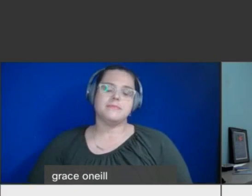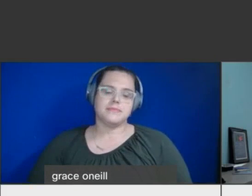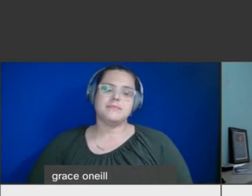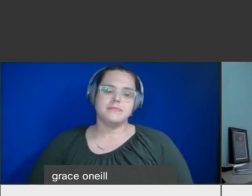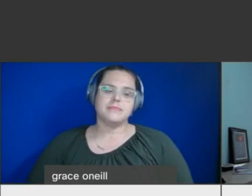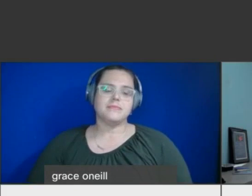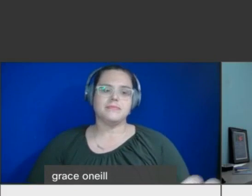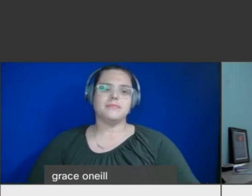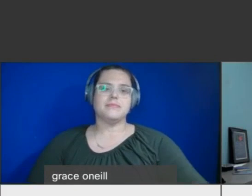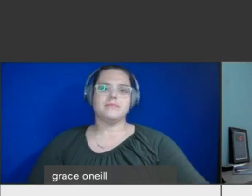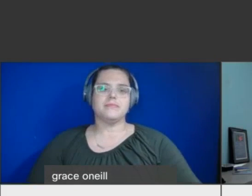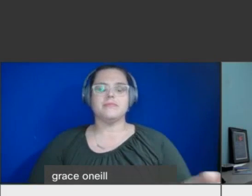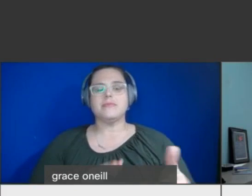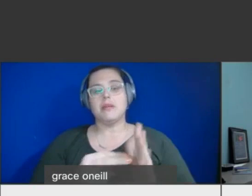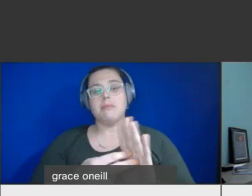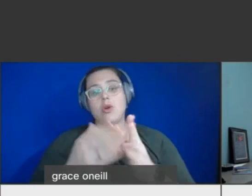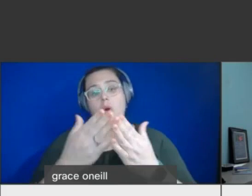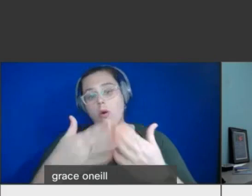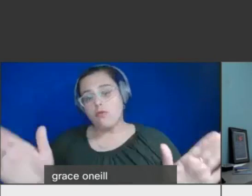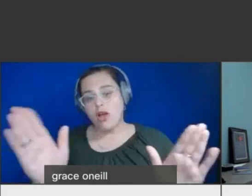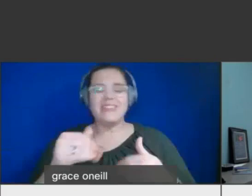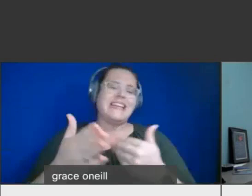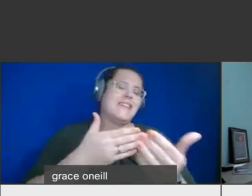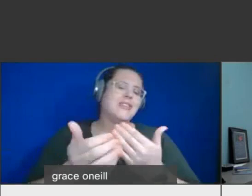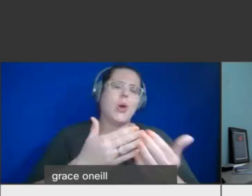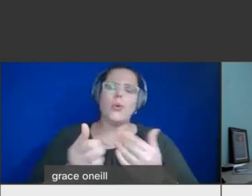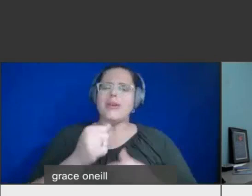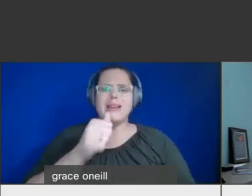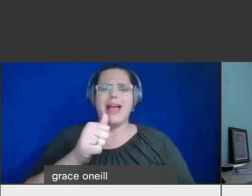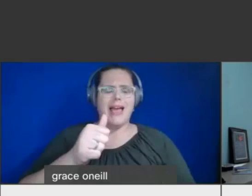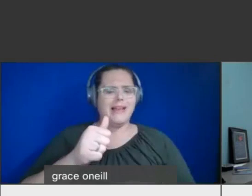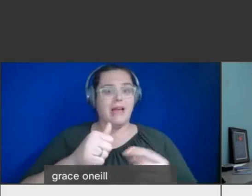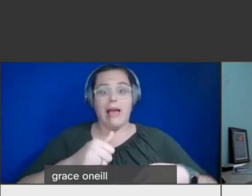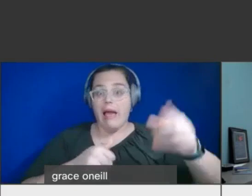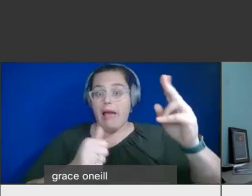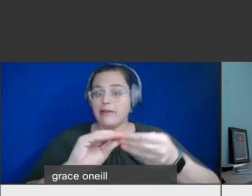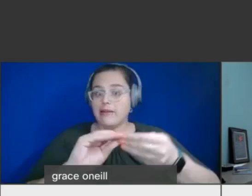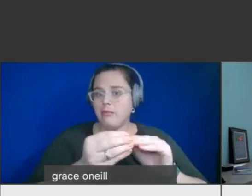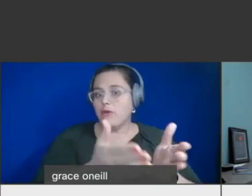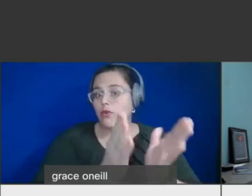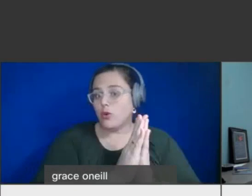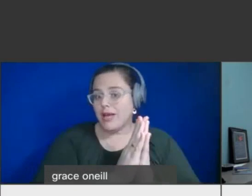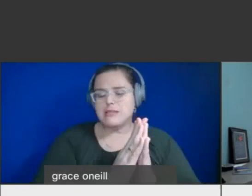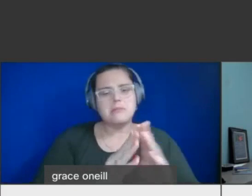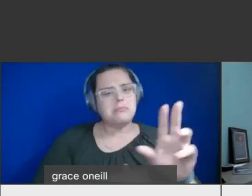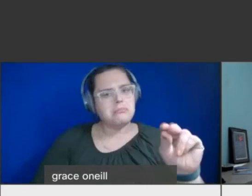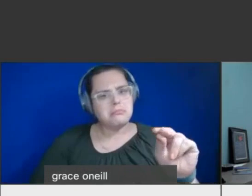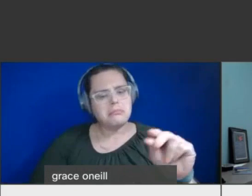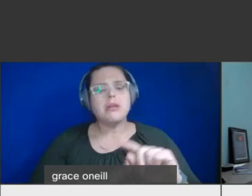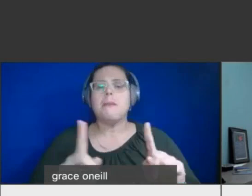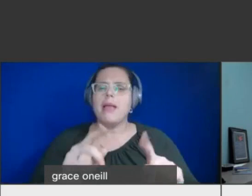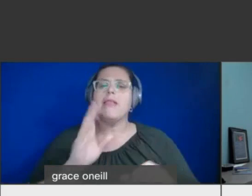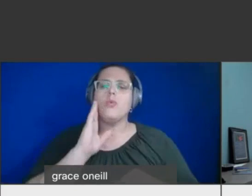overall, while there's not a tremendous number of requests that have been submitted, they do review each